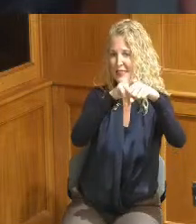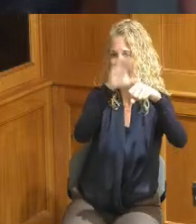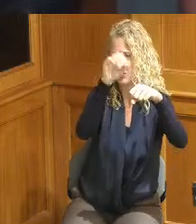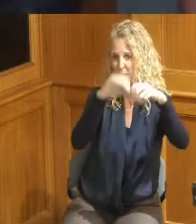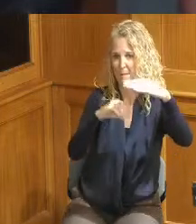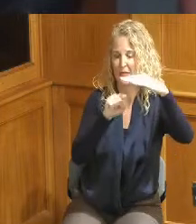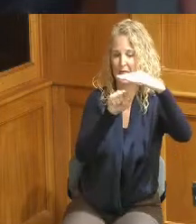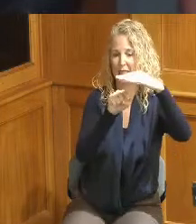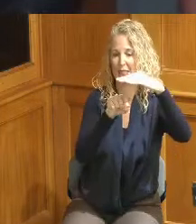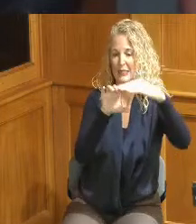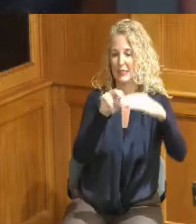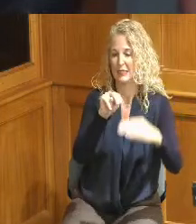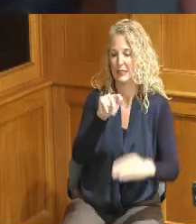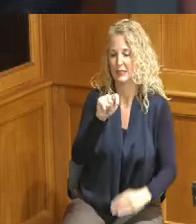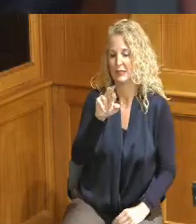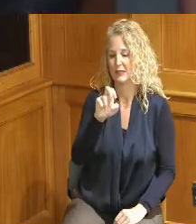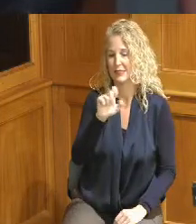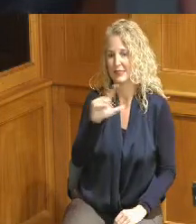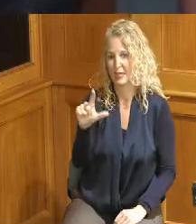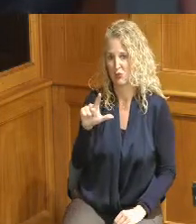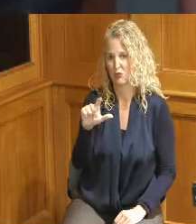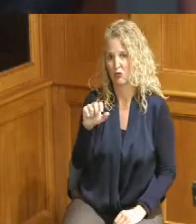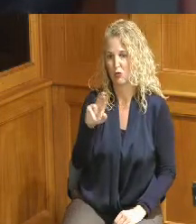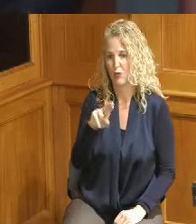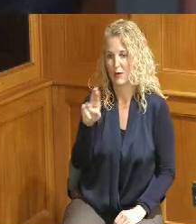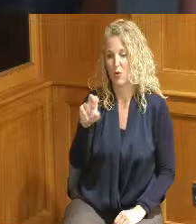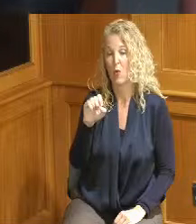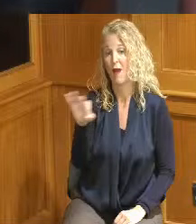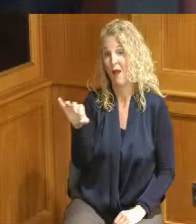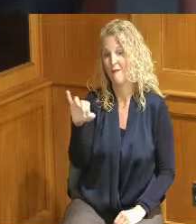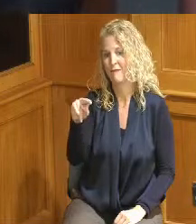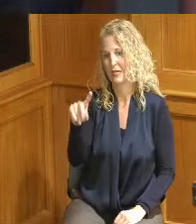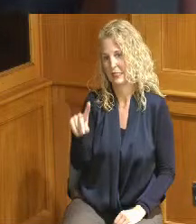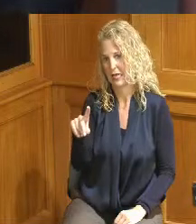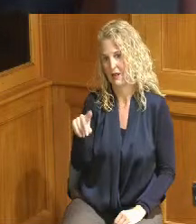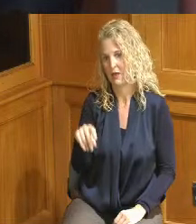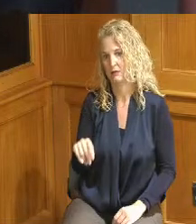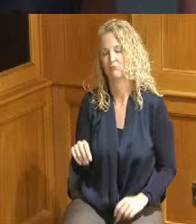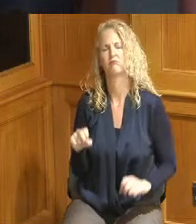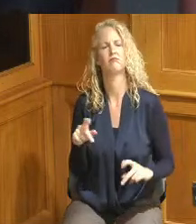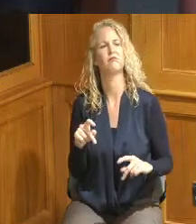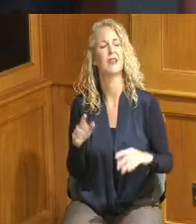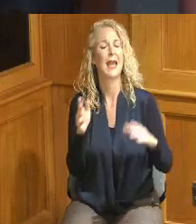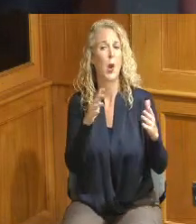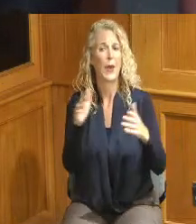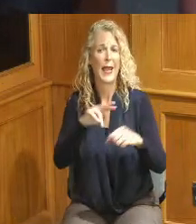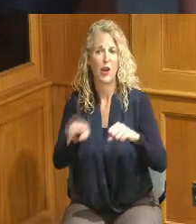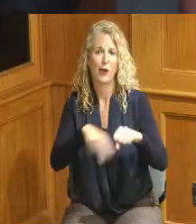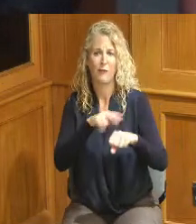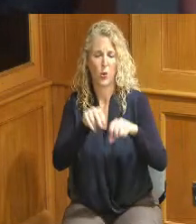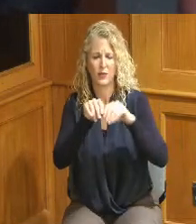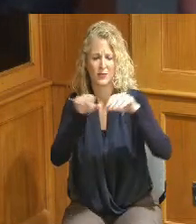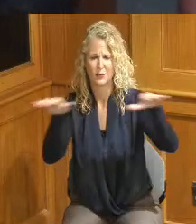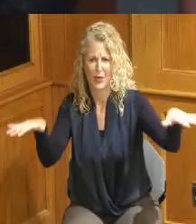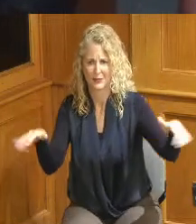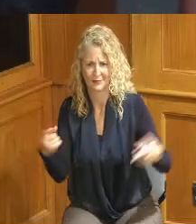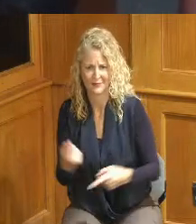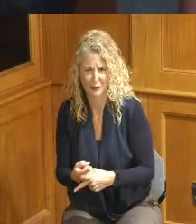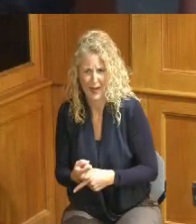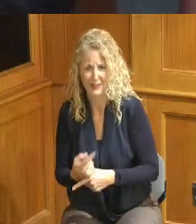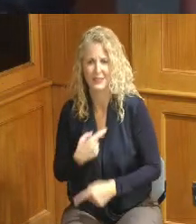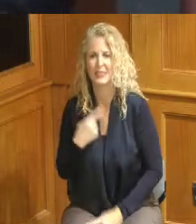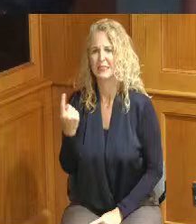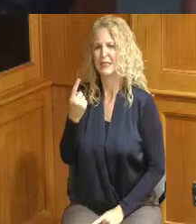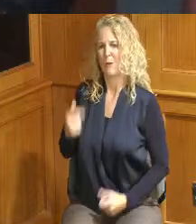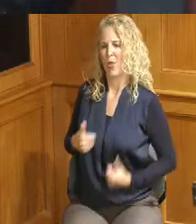one. But they are effectively sister companies. Okay. And air does travel. I got a call from some people in Green